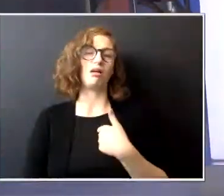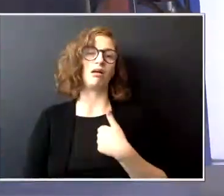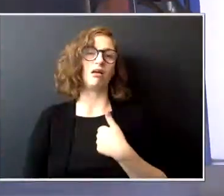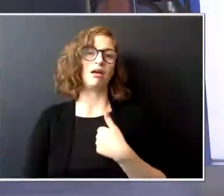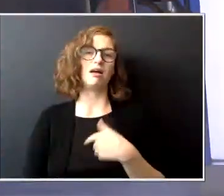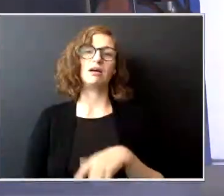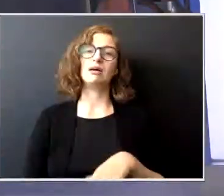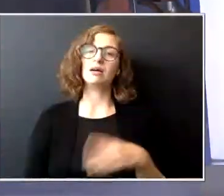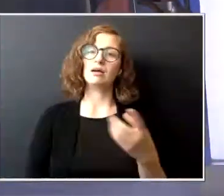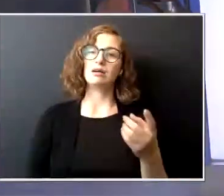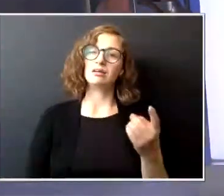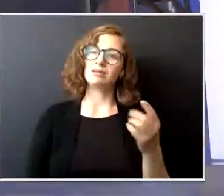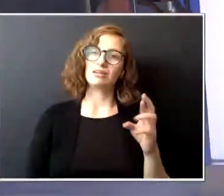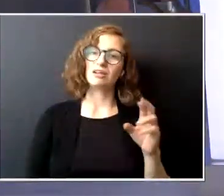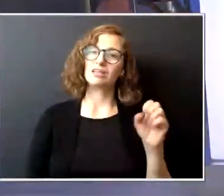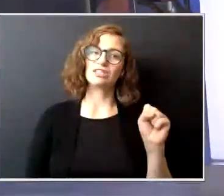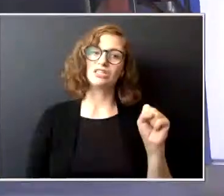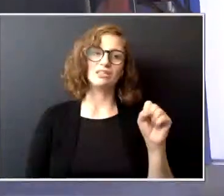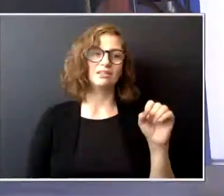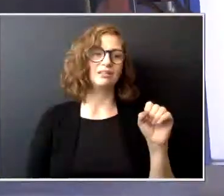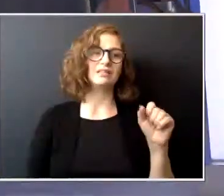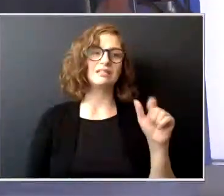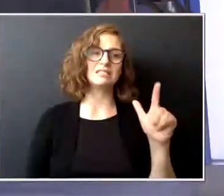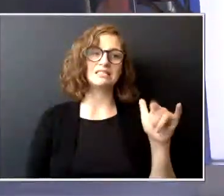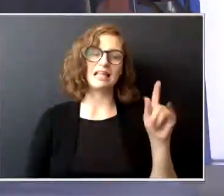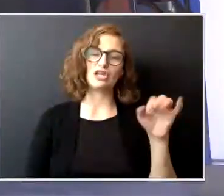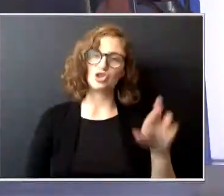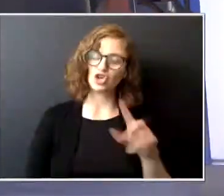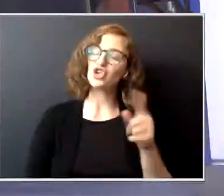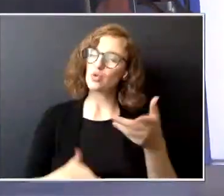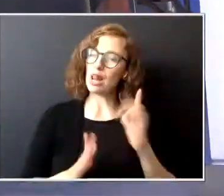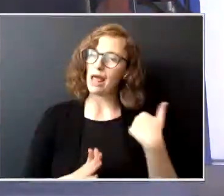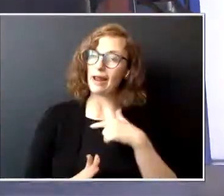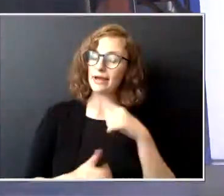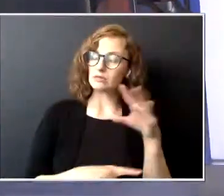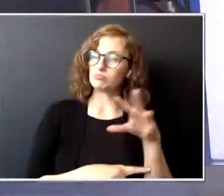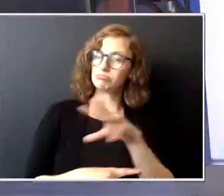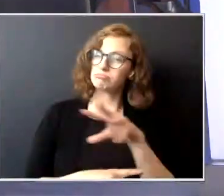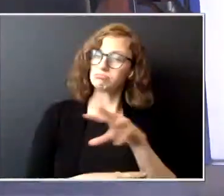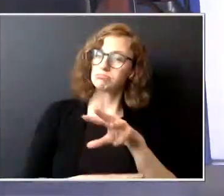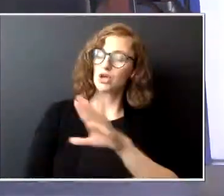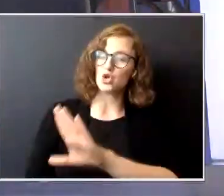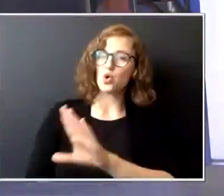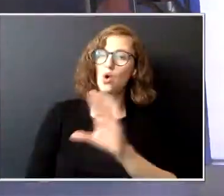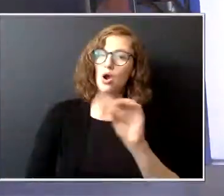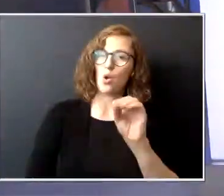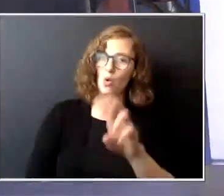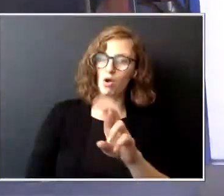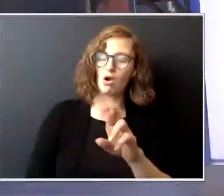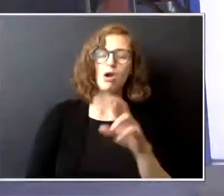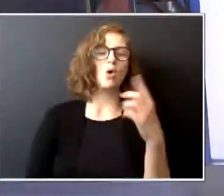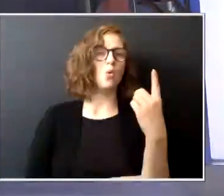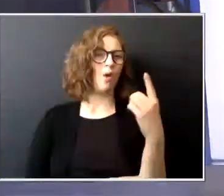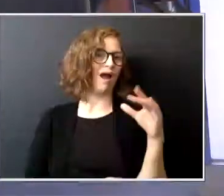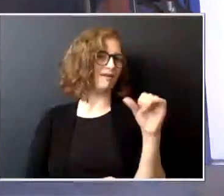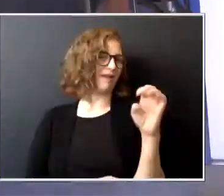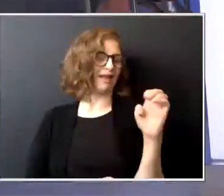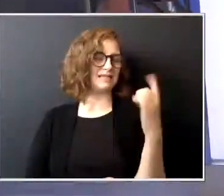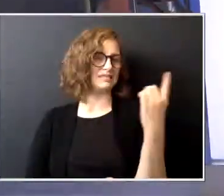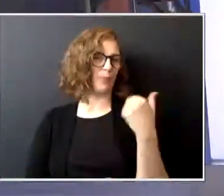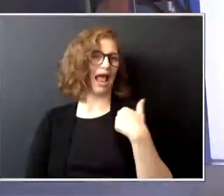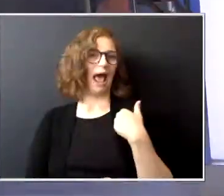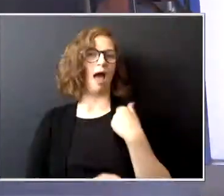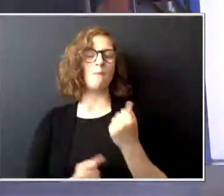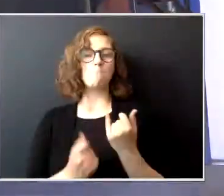your operating room. We saw a case where someone had boiling hot liquid spilled on their foot, and this is where we need to pause and warn